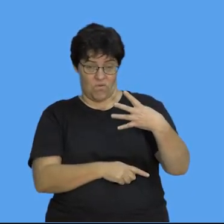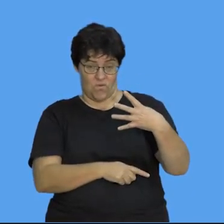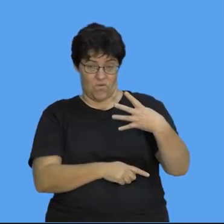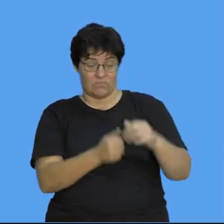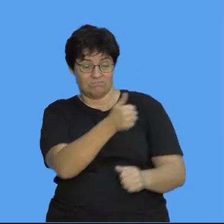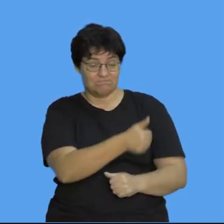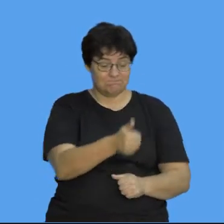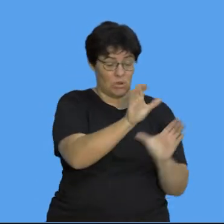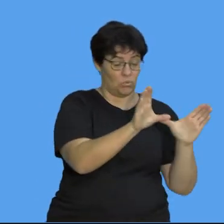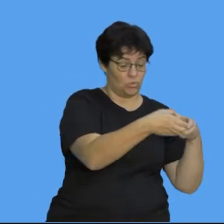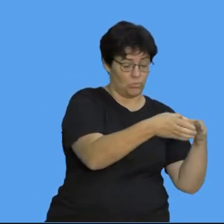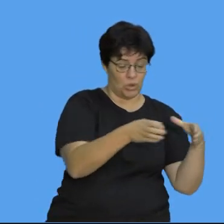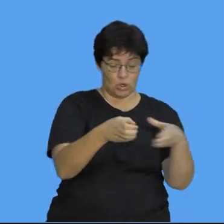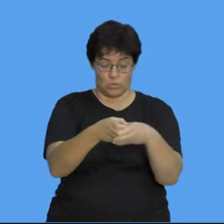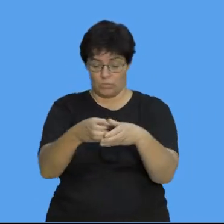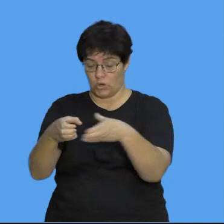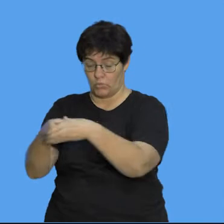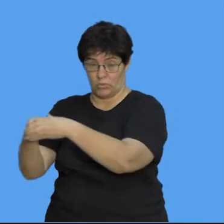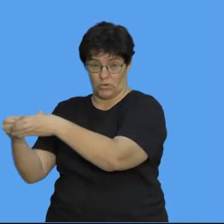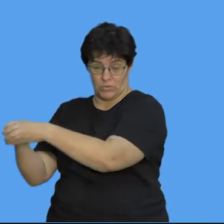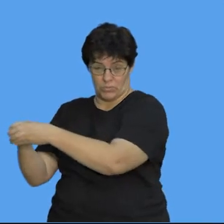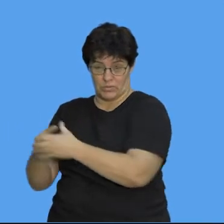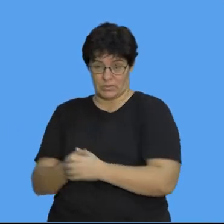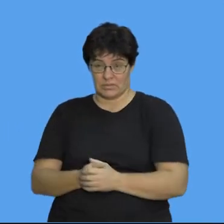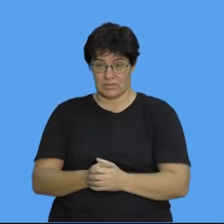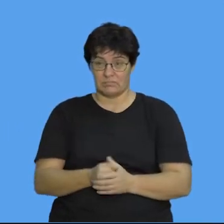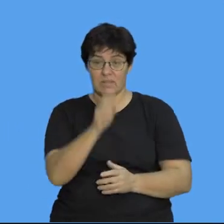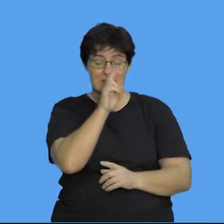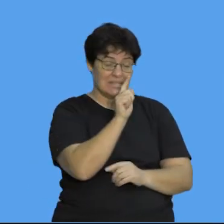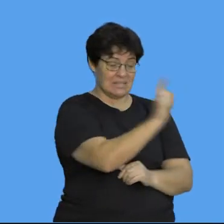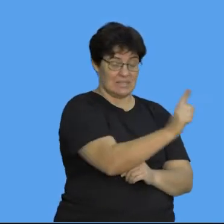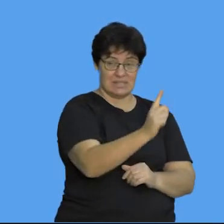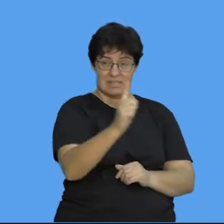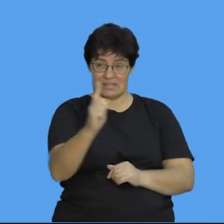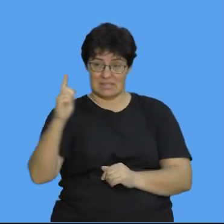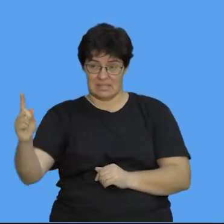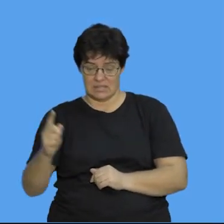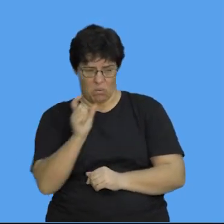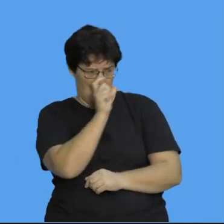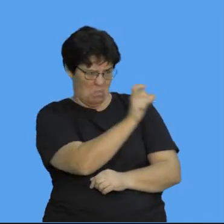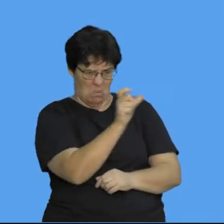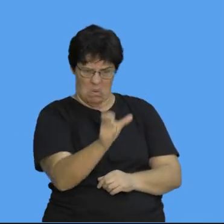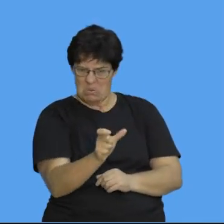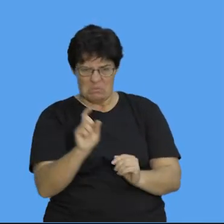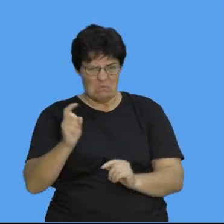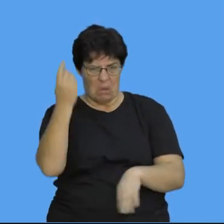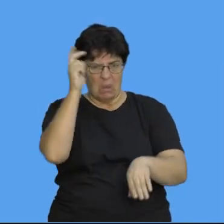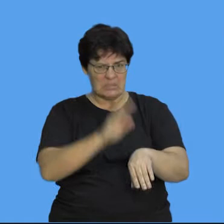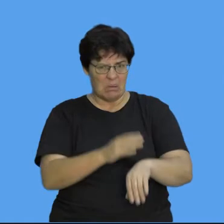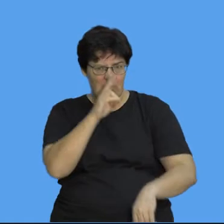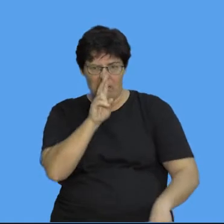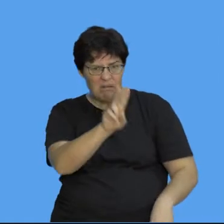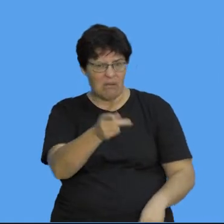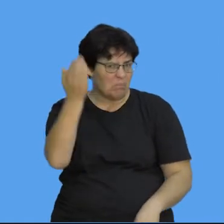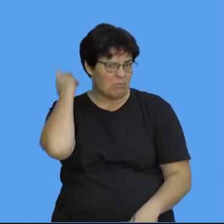major groups of plants. Now, as you can see here, there might be words that you have